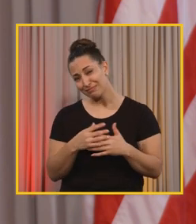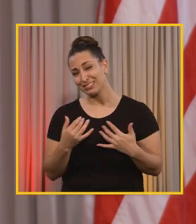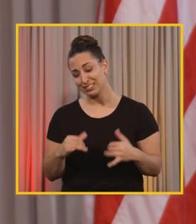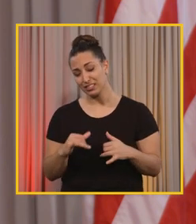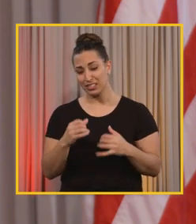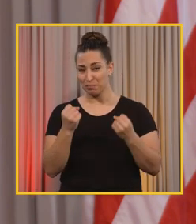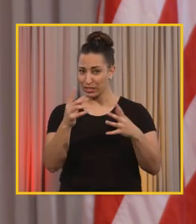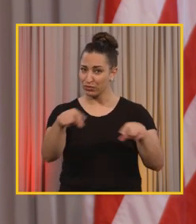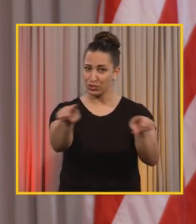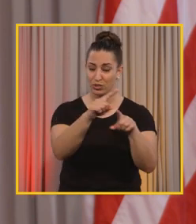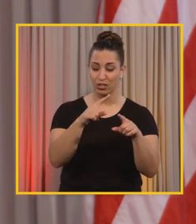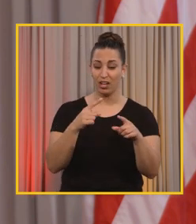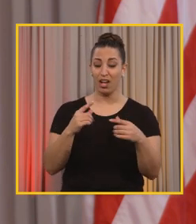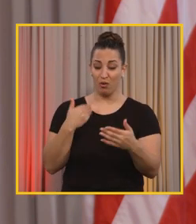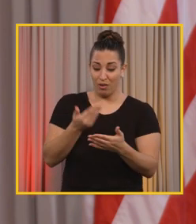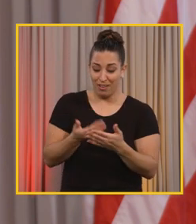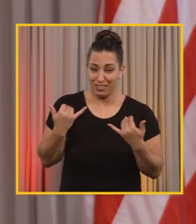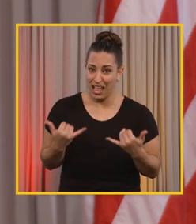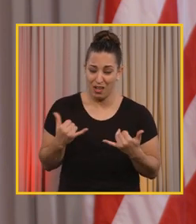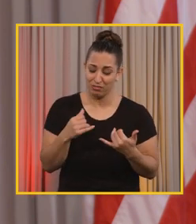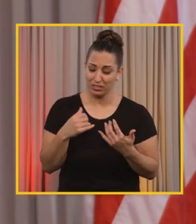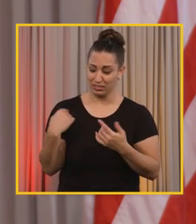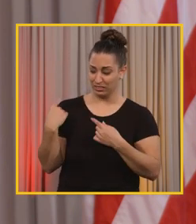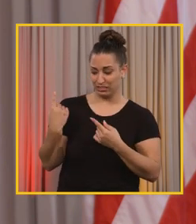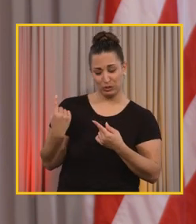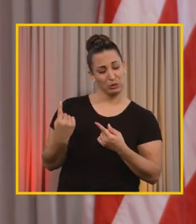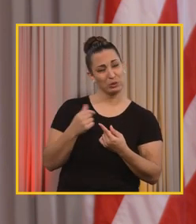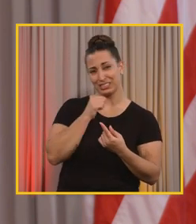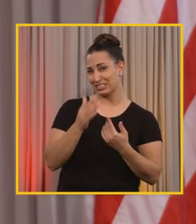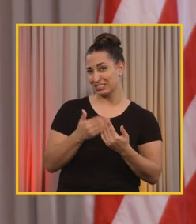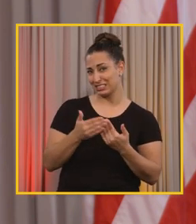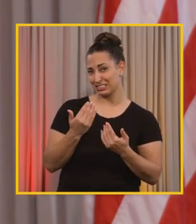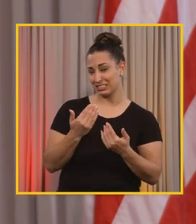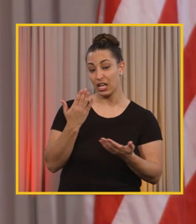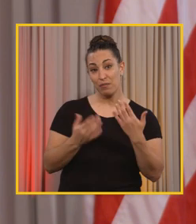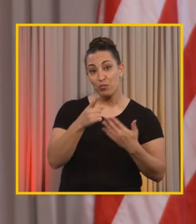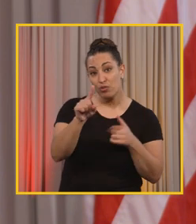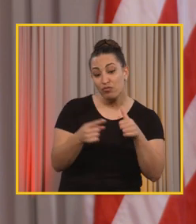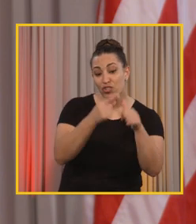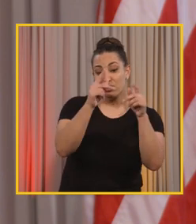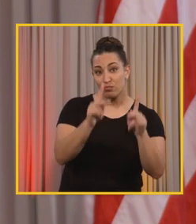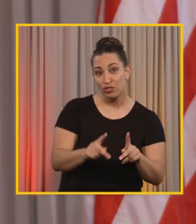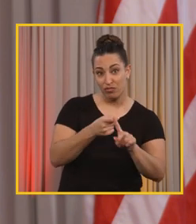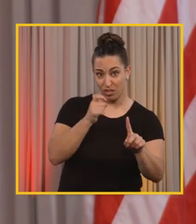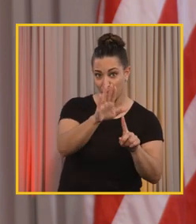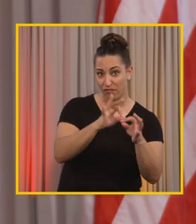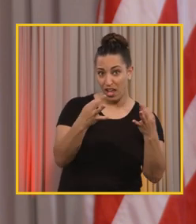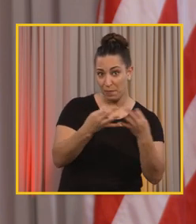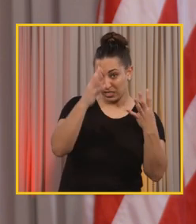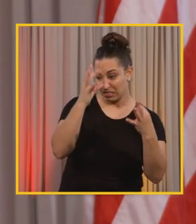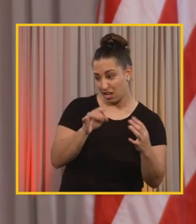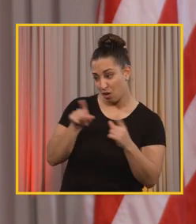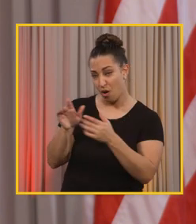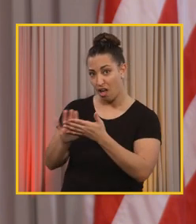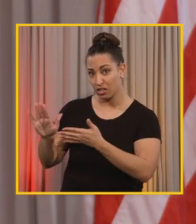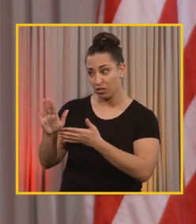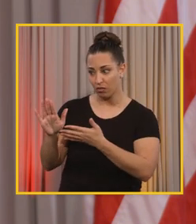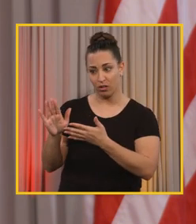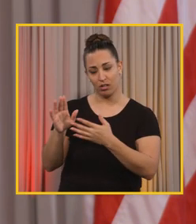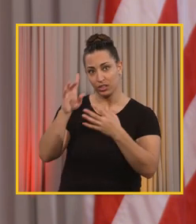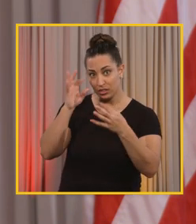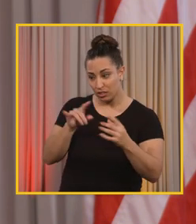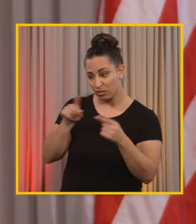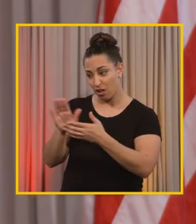goals. For many of you, the path to this commencement has not been an easy one. You may be the